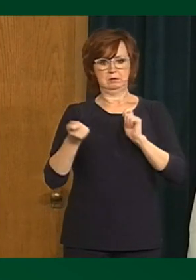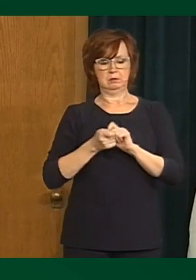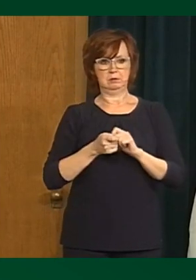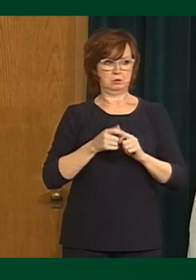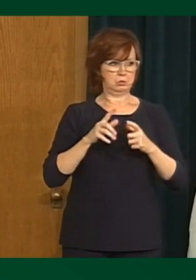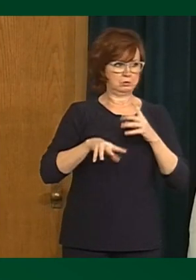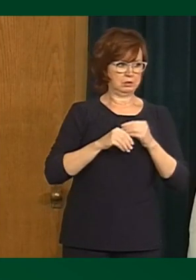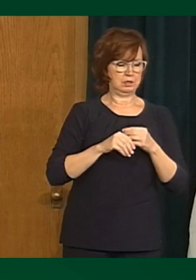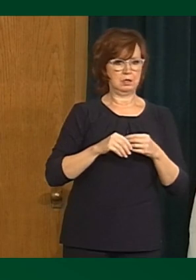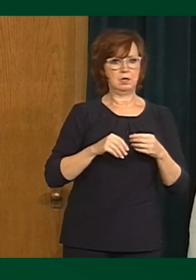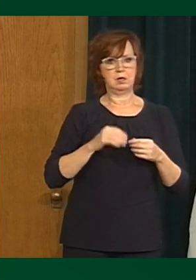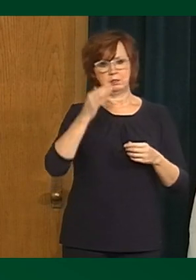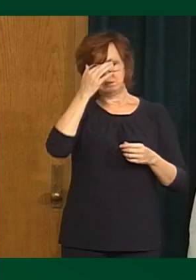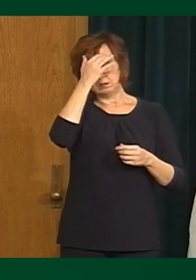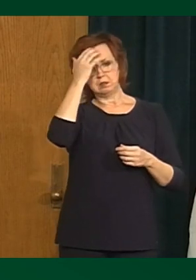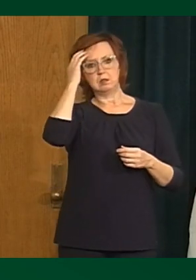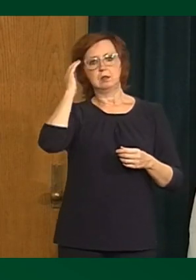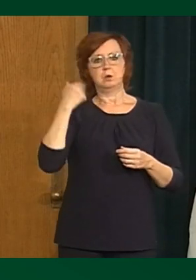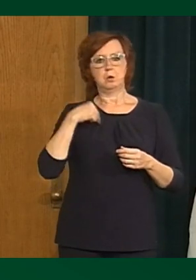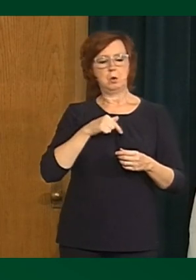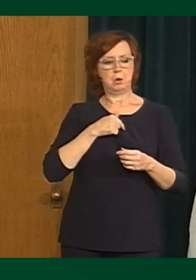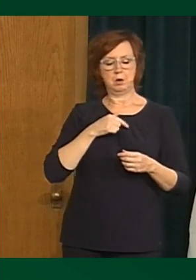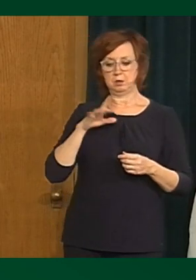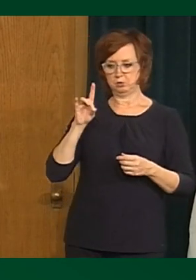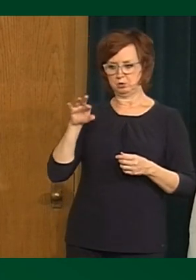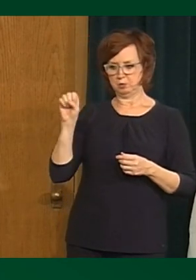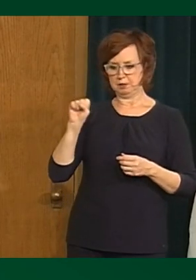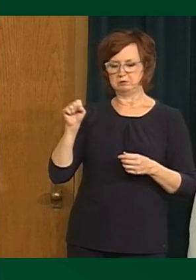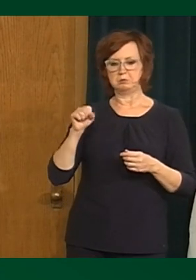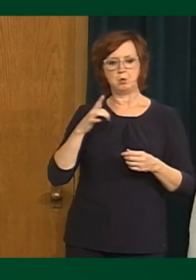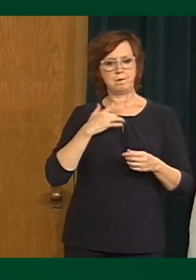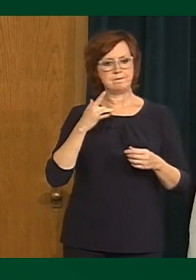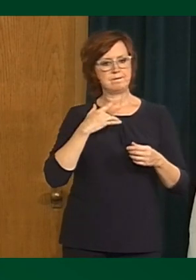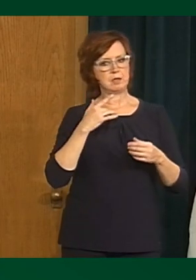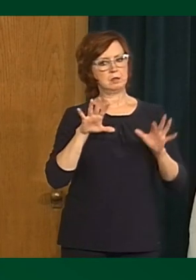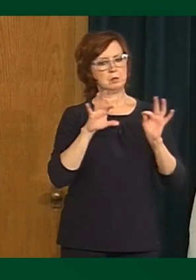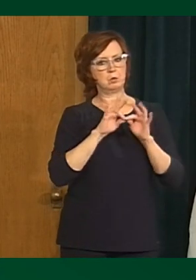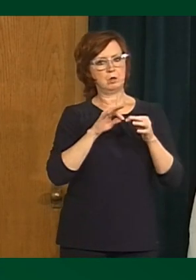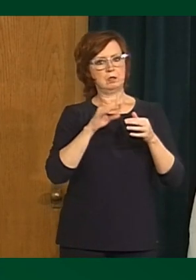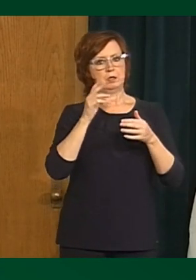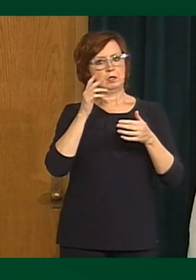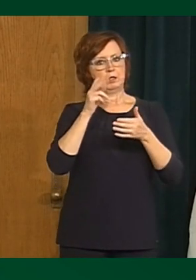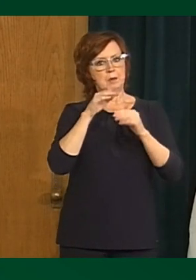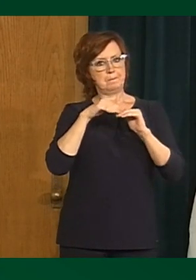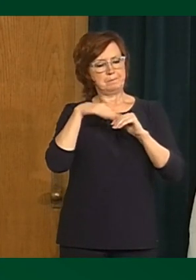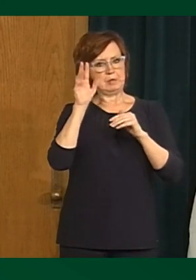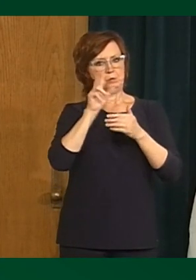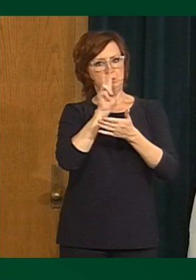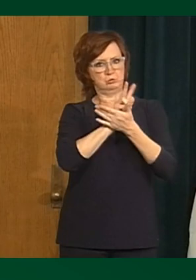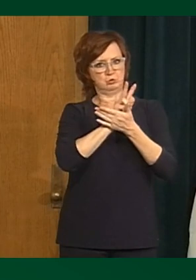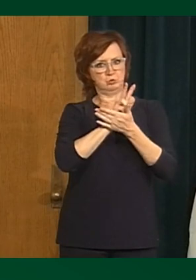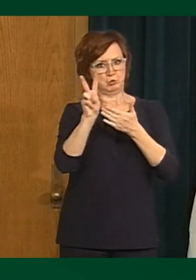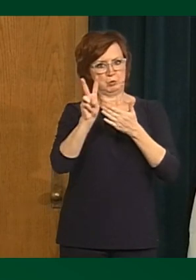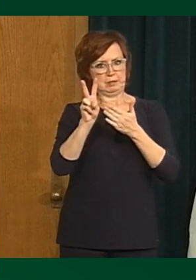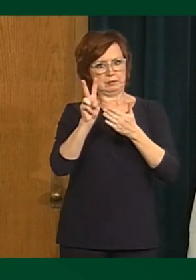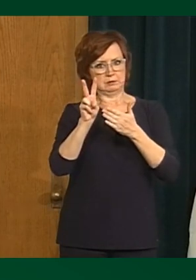have 2 to 3 weeks, minimum 2 weeks, but up to 3 weeks in between phases, and maybe longer. And I think we just need